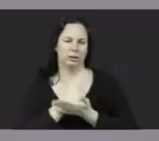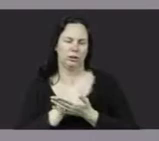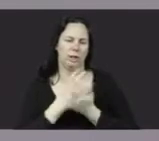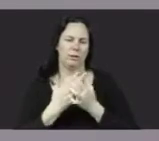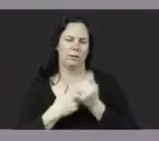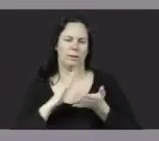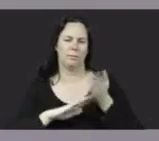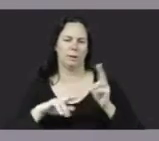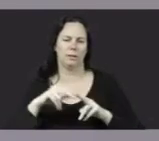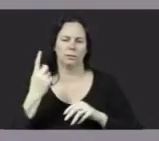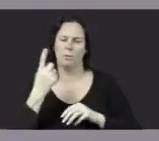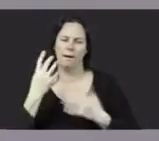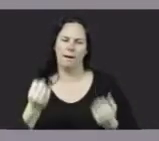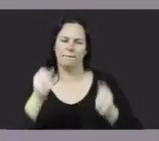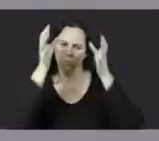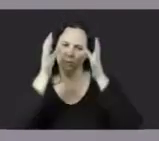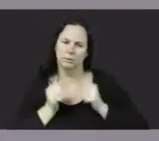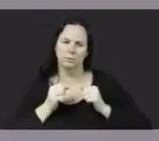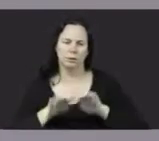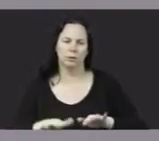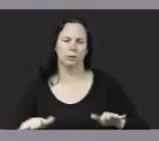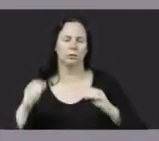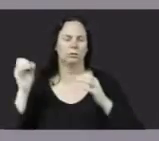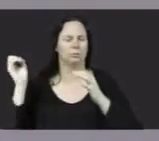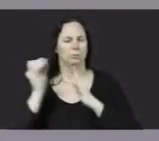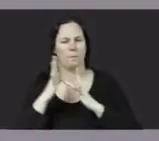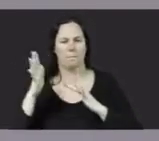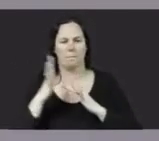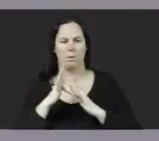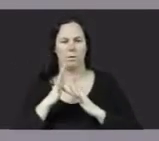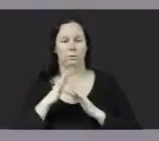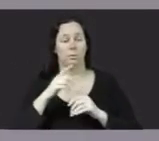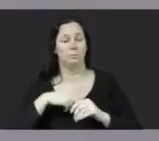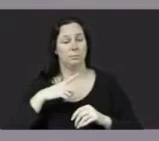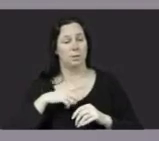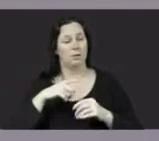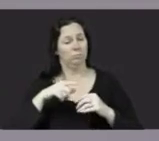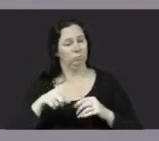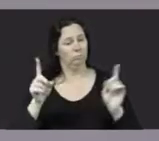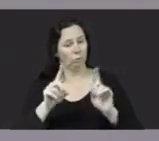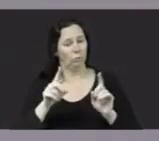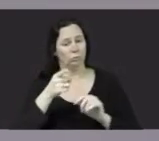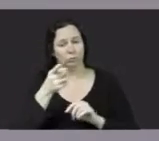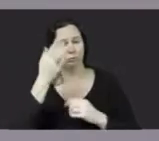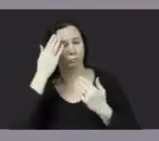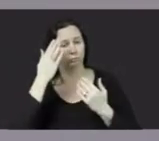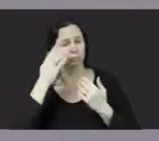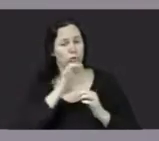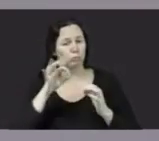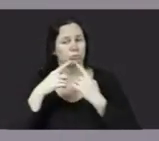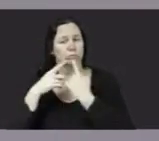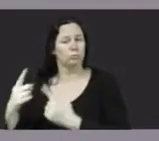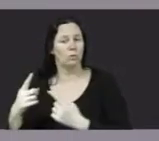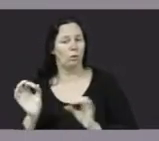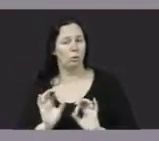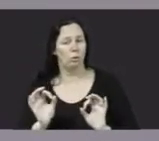sharing with parents who have autistic children is so important, and because it's what you're not